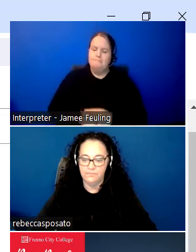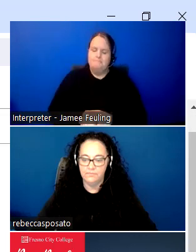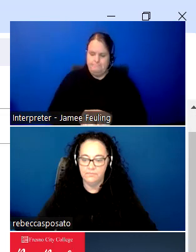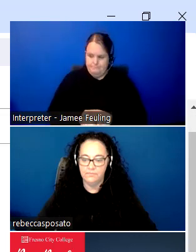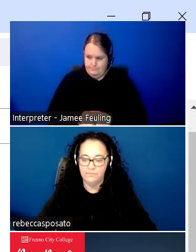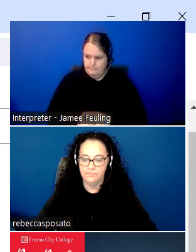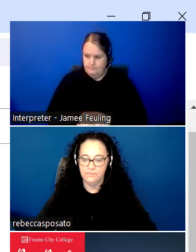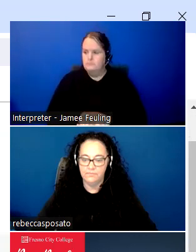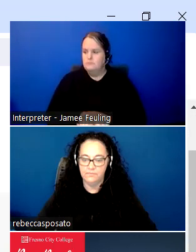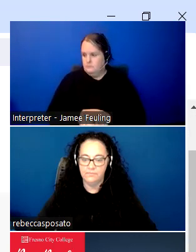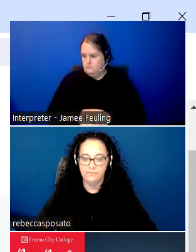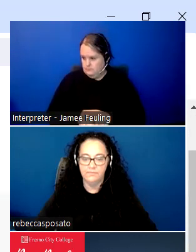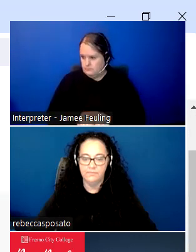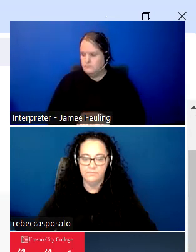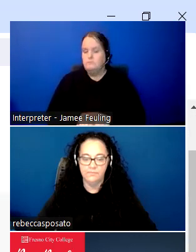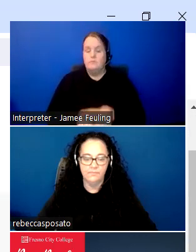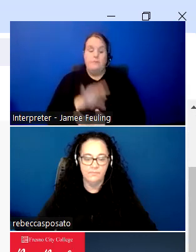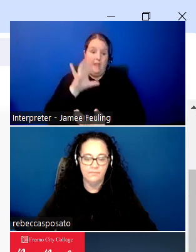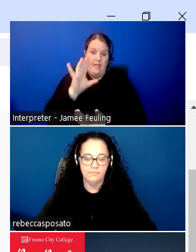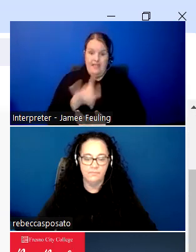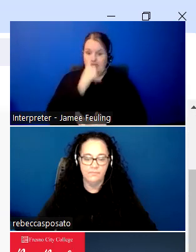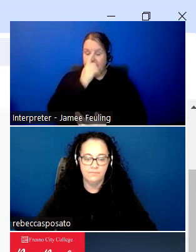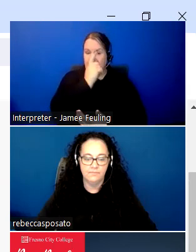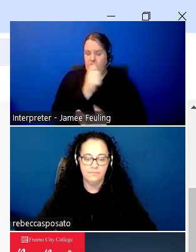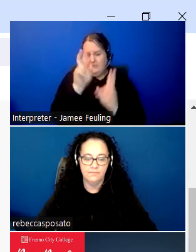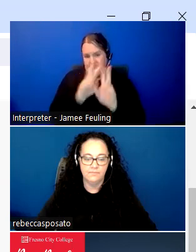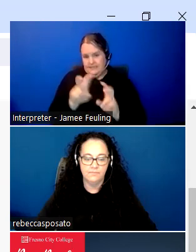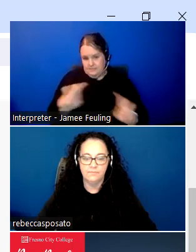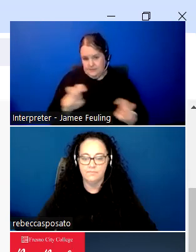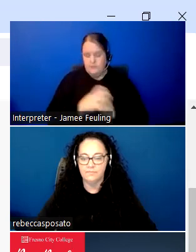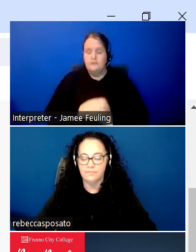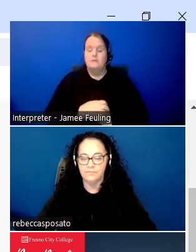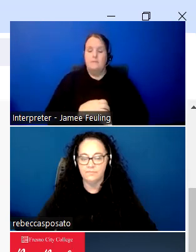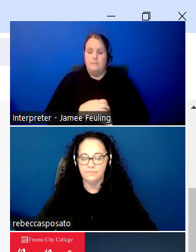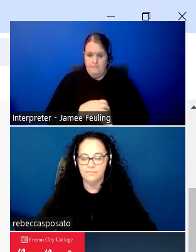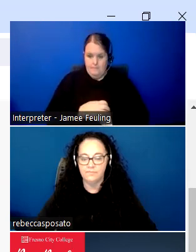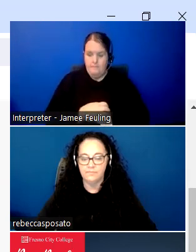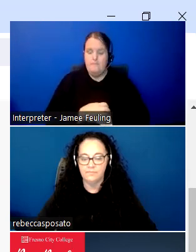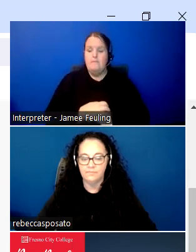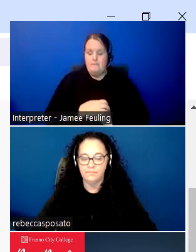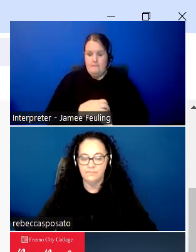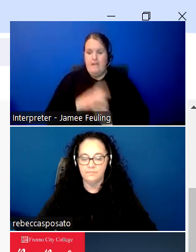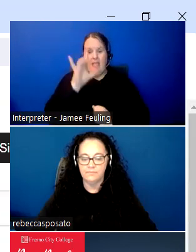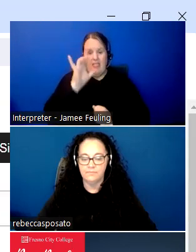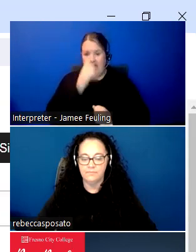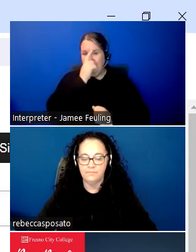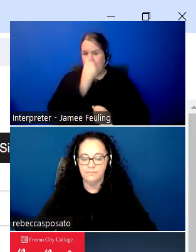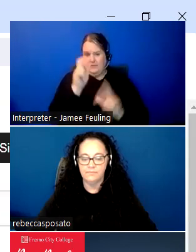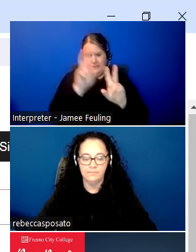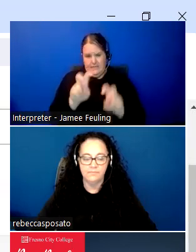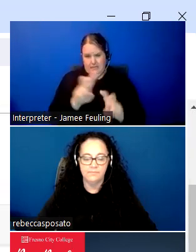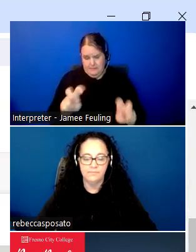And this is the career, and this is the interest assessment. And this interest assessment